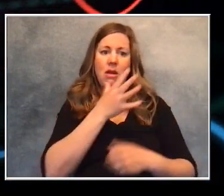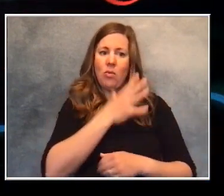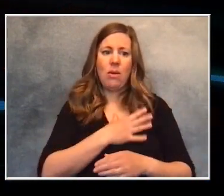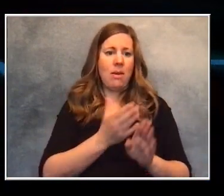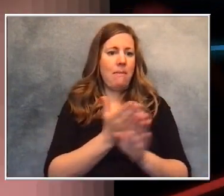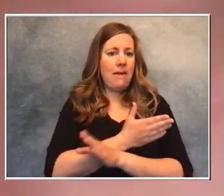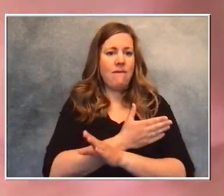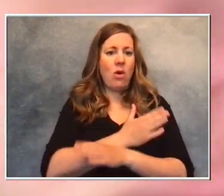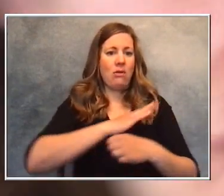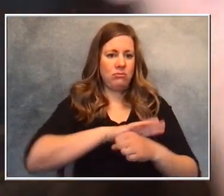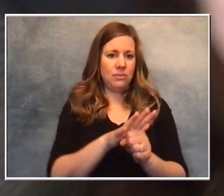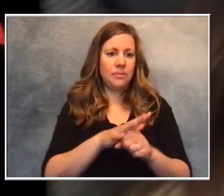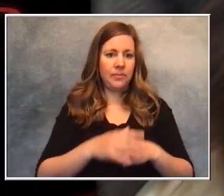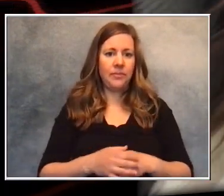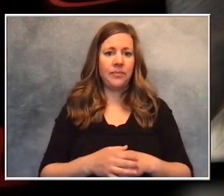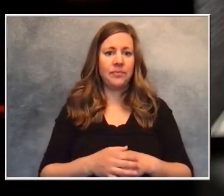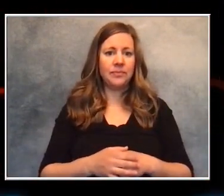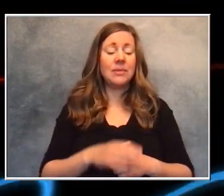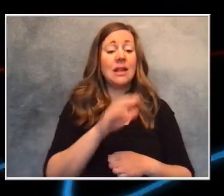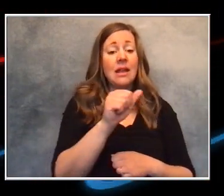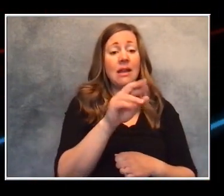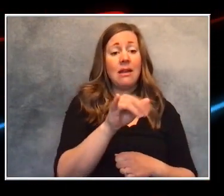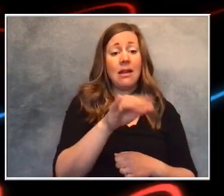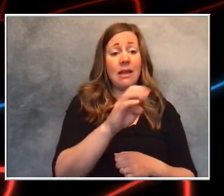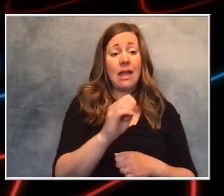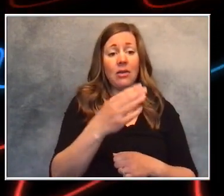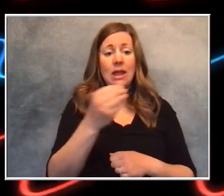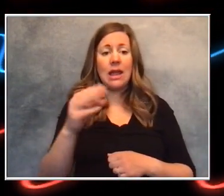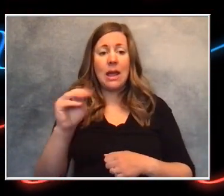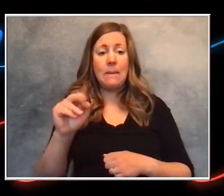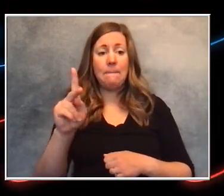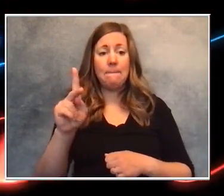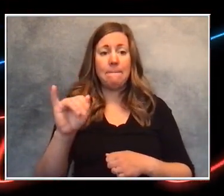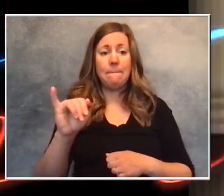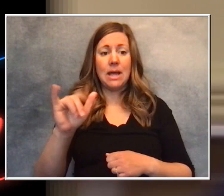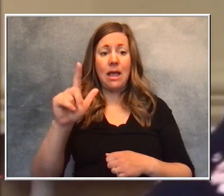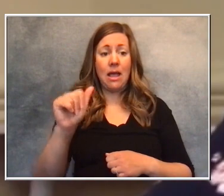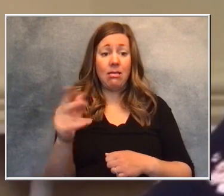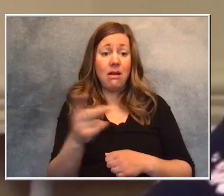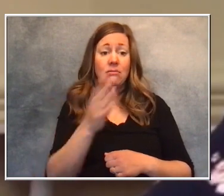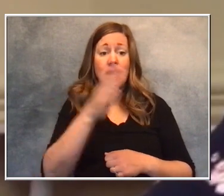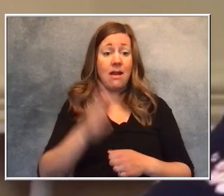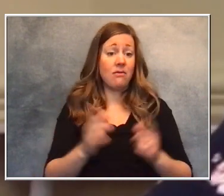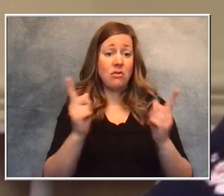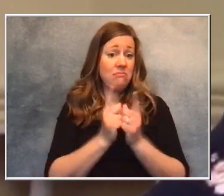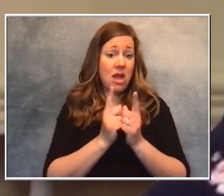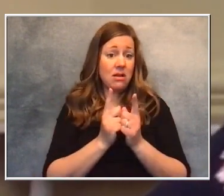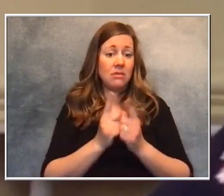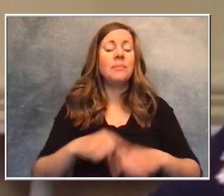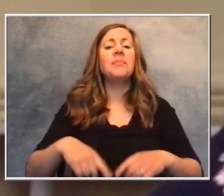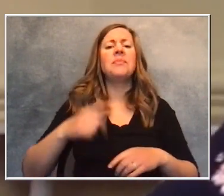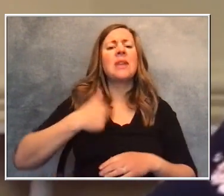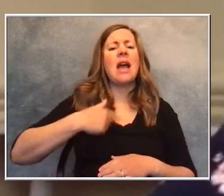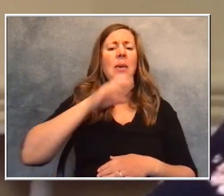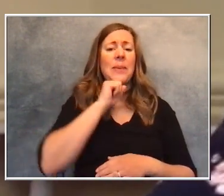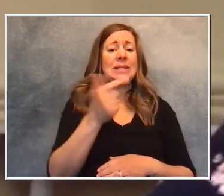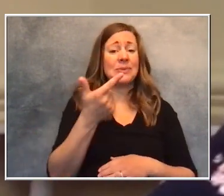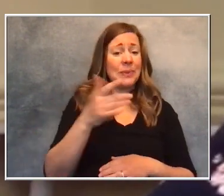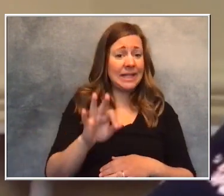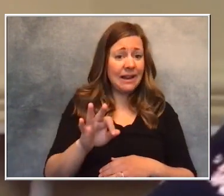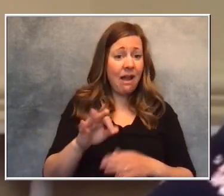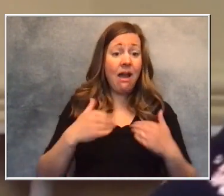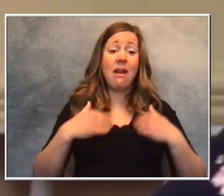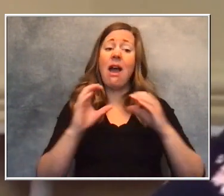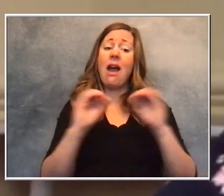never met, but they share something big in common that they wish they didn't. I was 29 years old and I had no